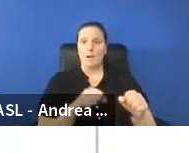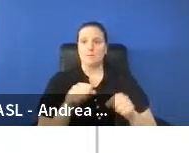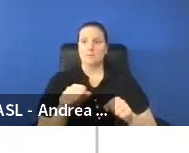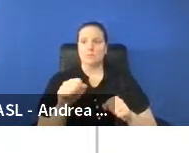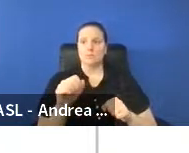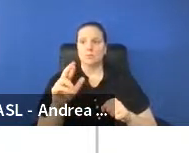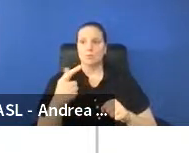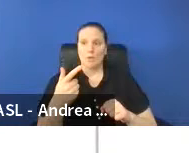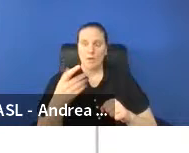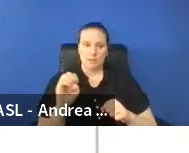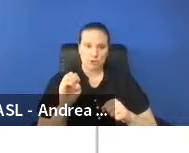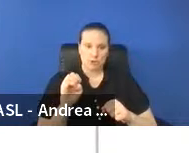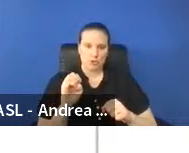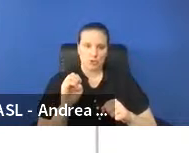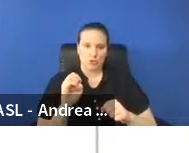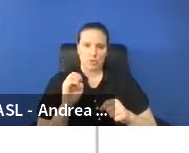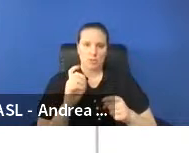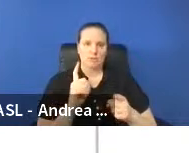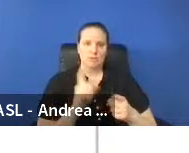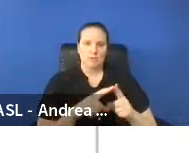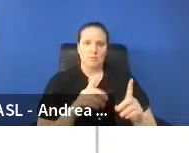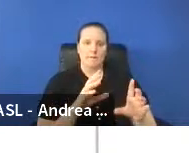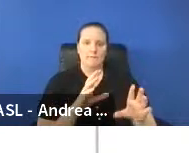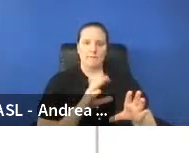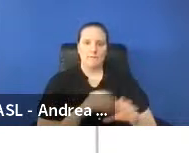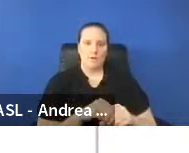rates are until we embark on